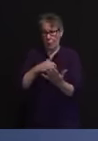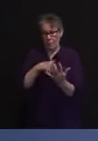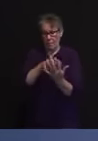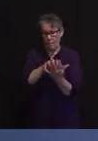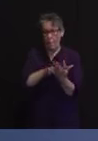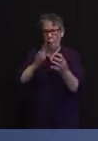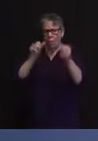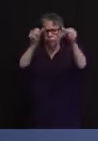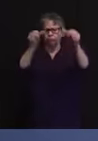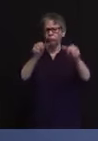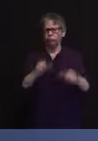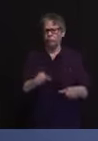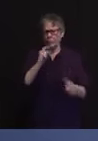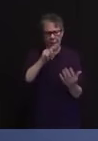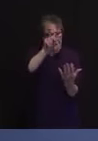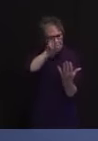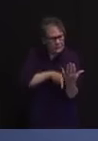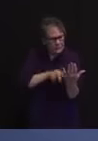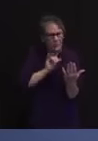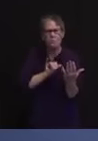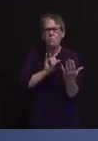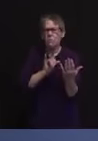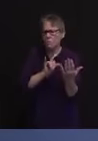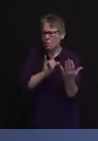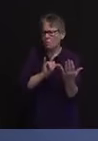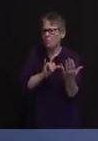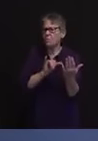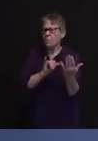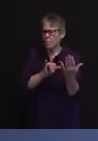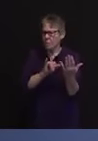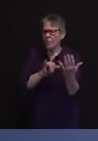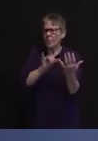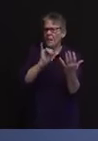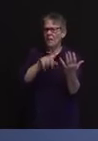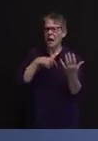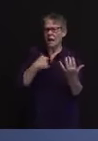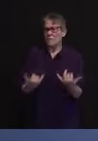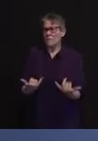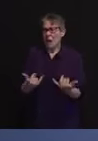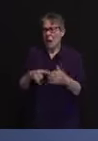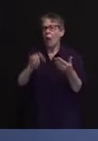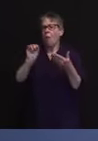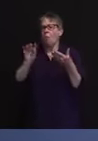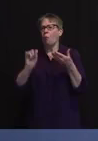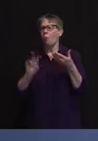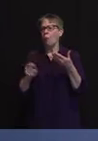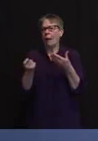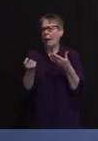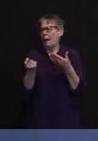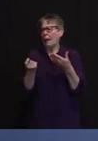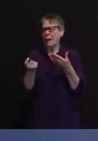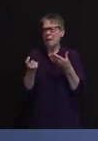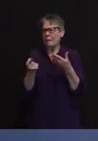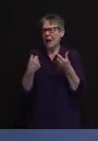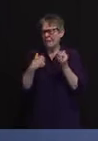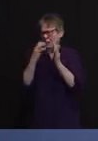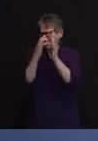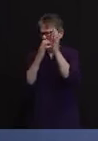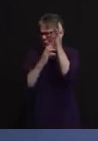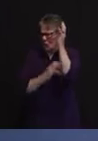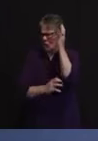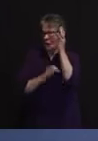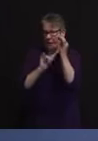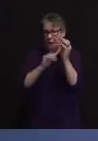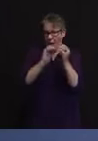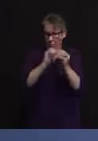gave you the highlights. It's a pretty significant and well thought out document. It needs to be